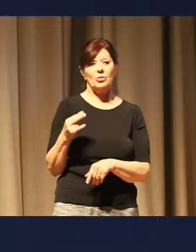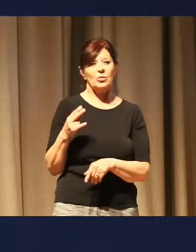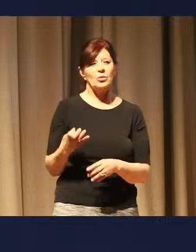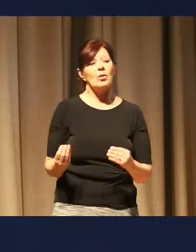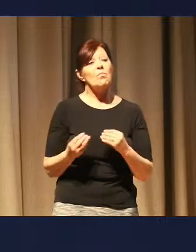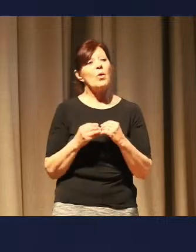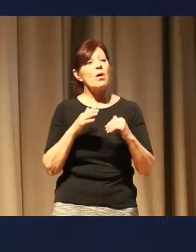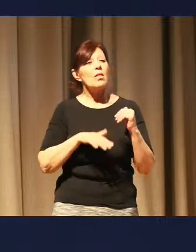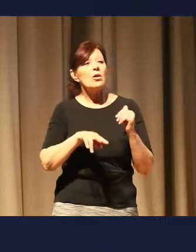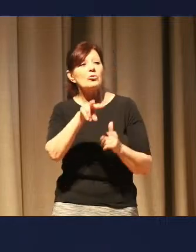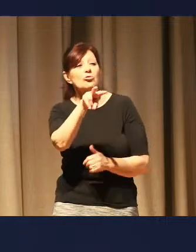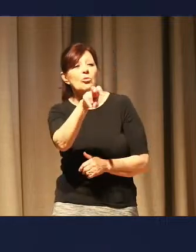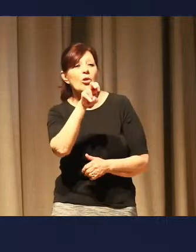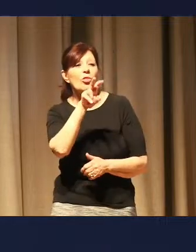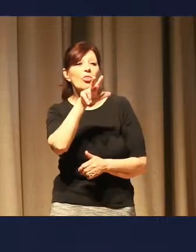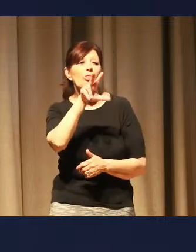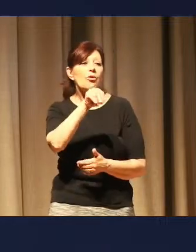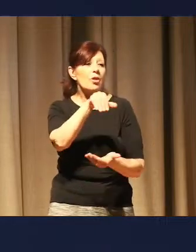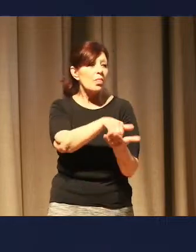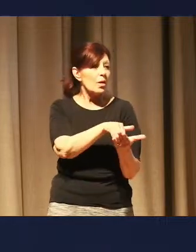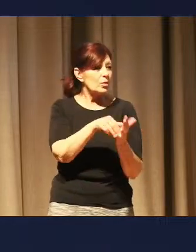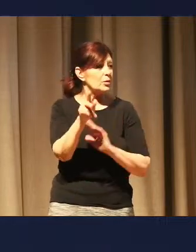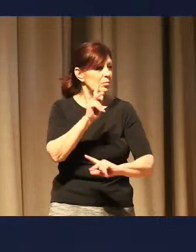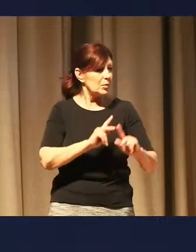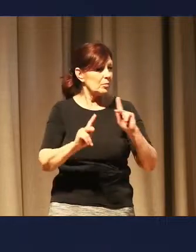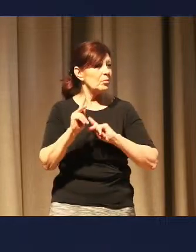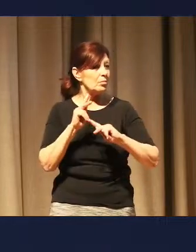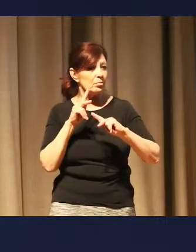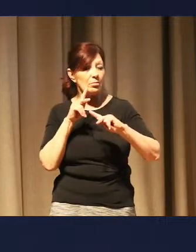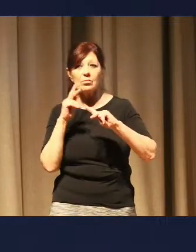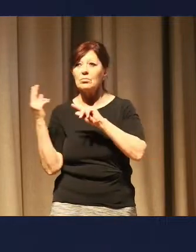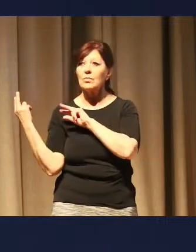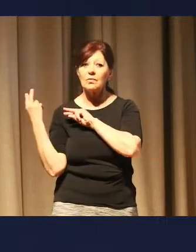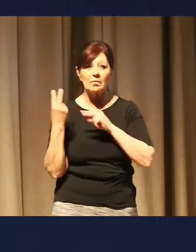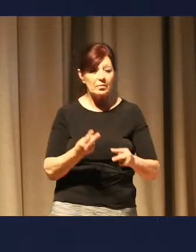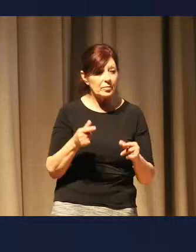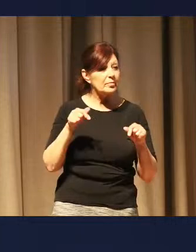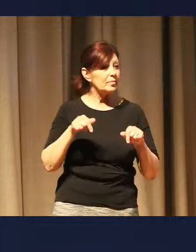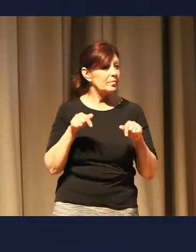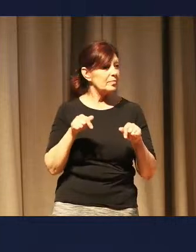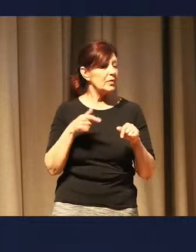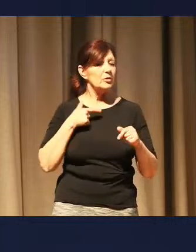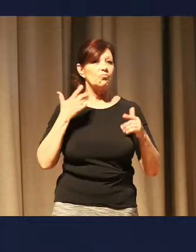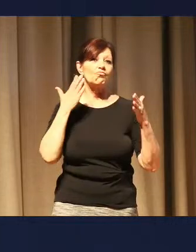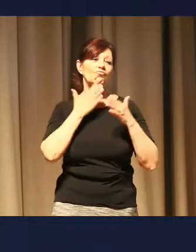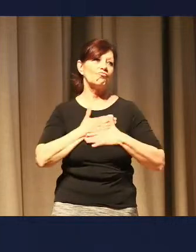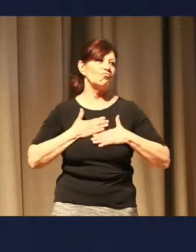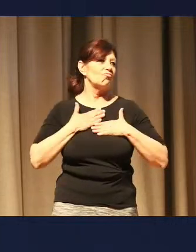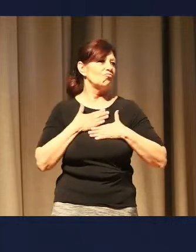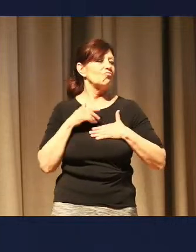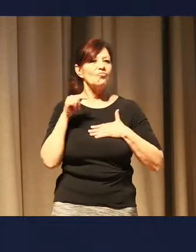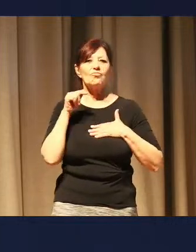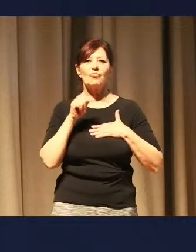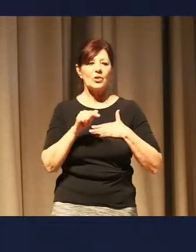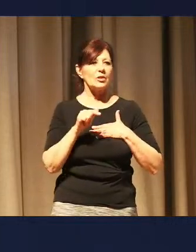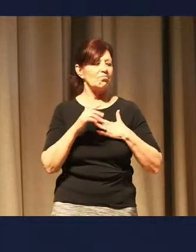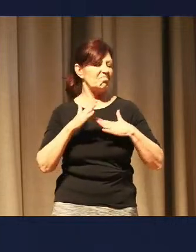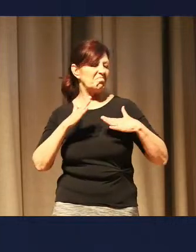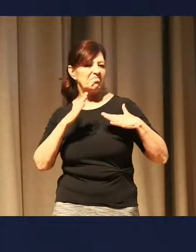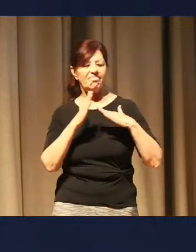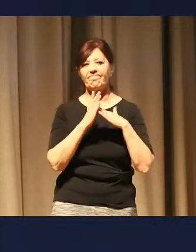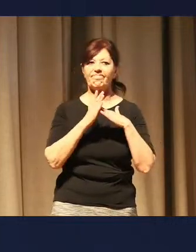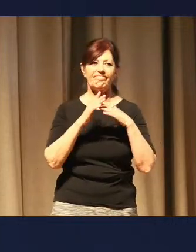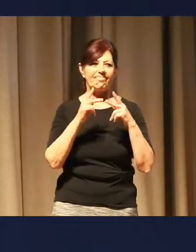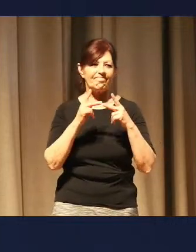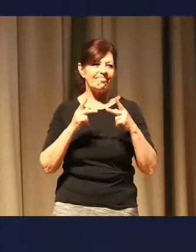than 230,000 individuals have visited the museum and enjoyed this world-class